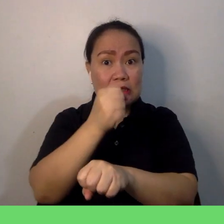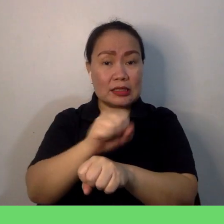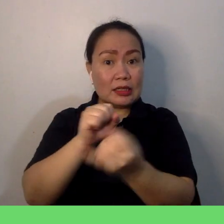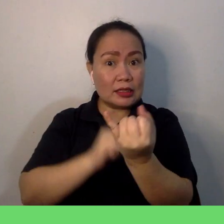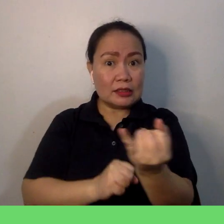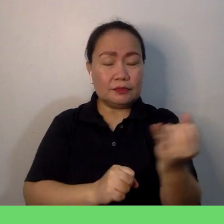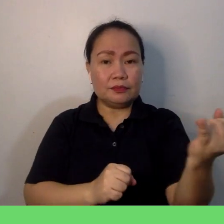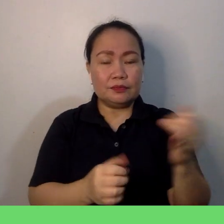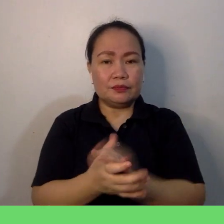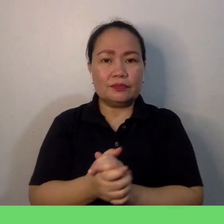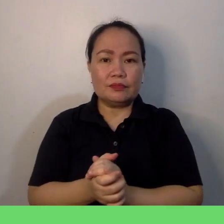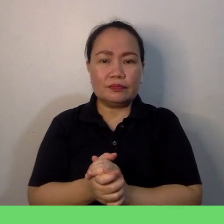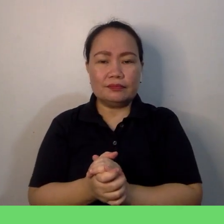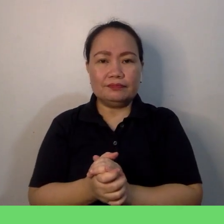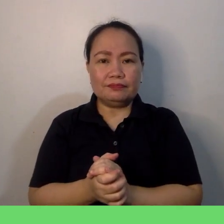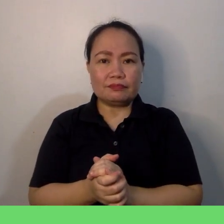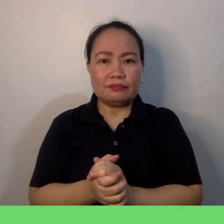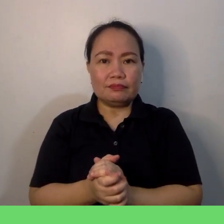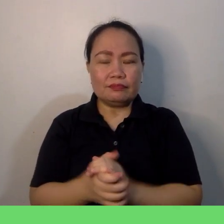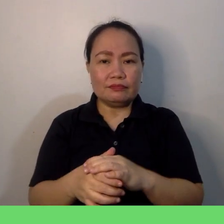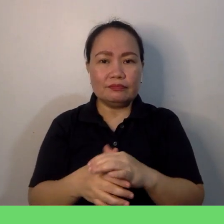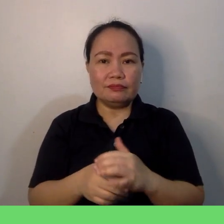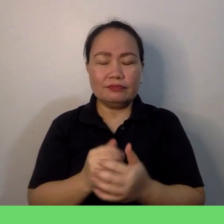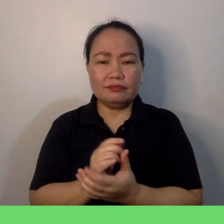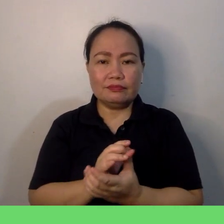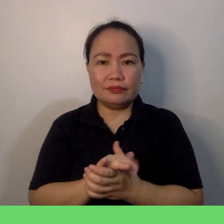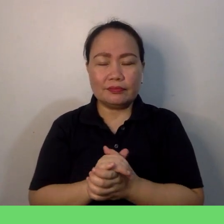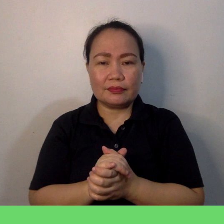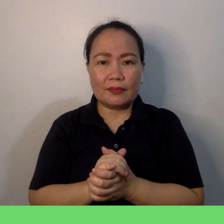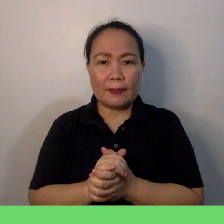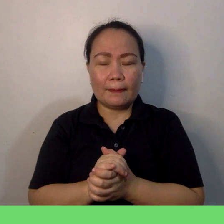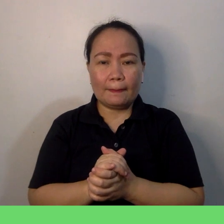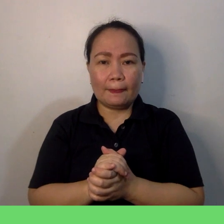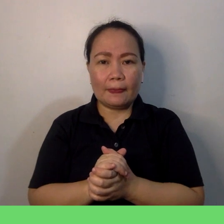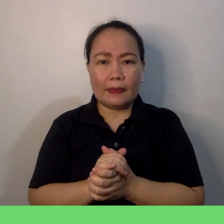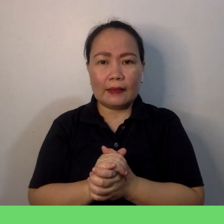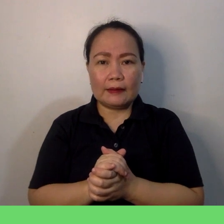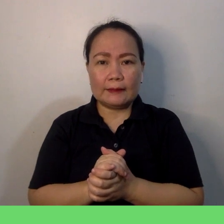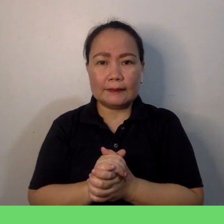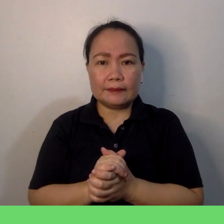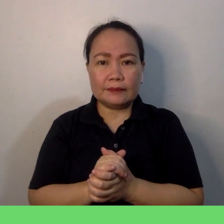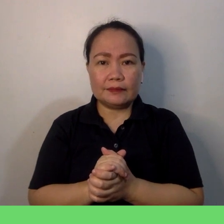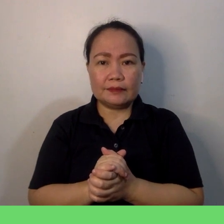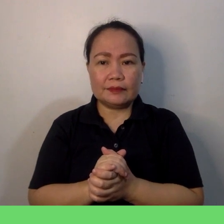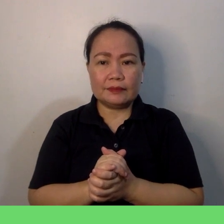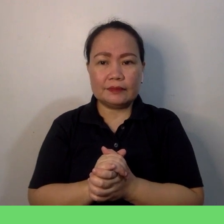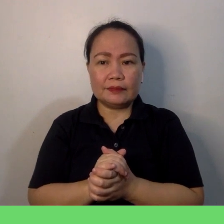to like our video and subscribe na rin po kayo. Thank you!